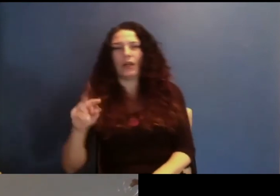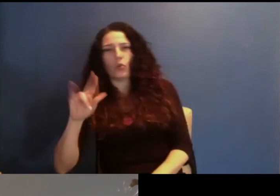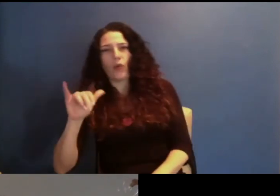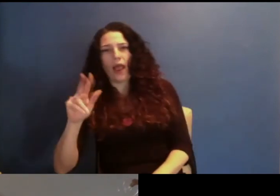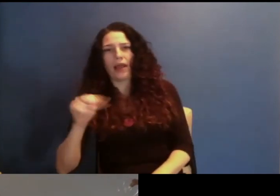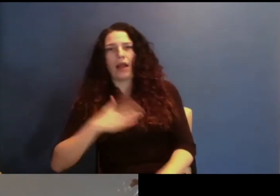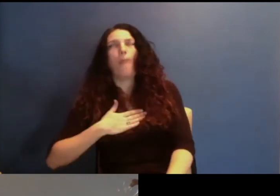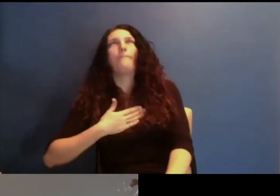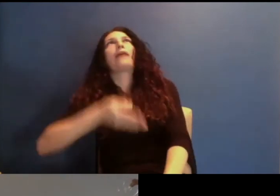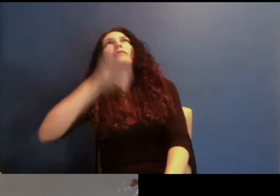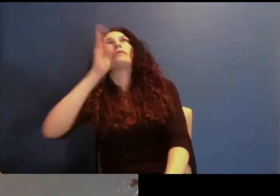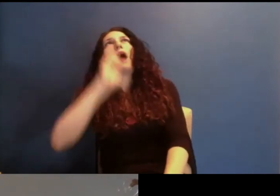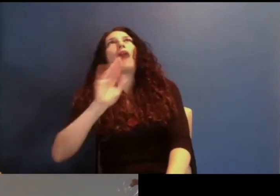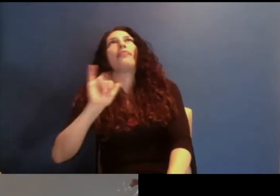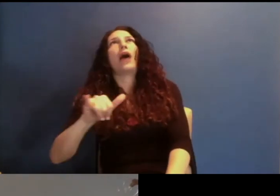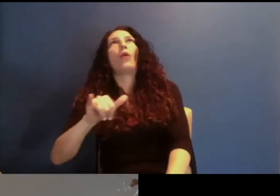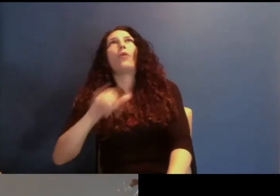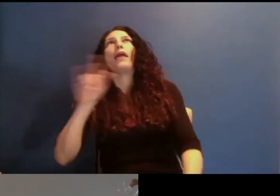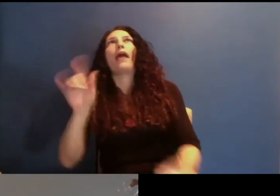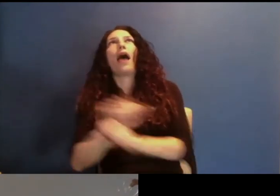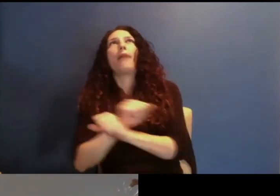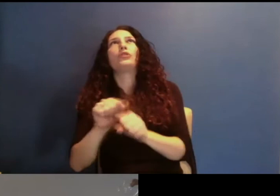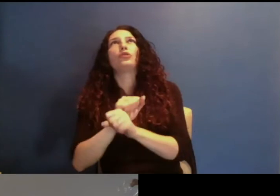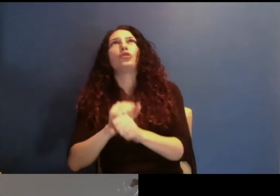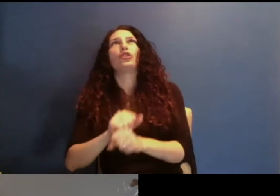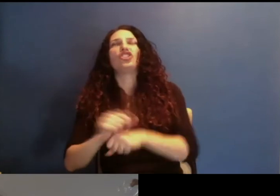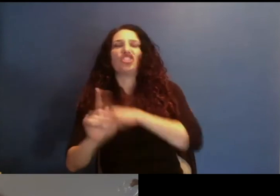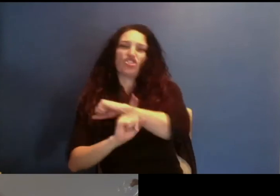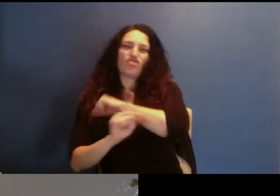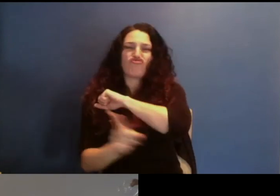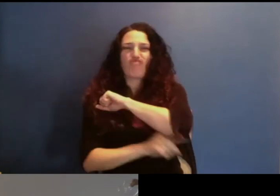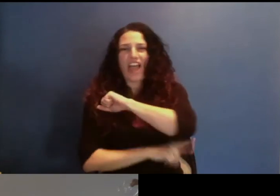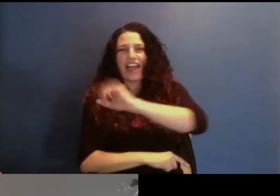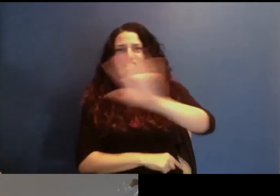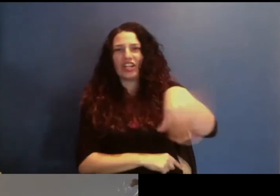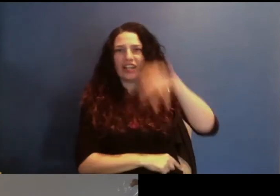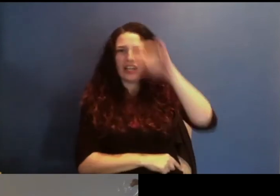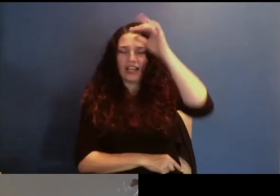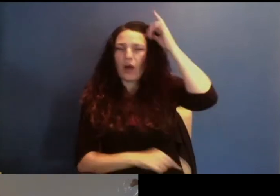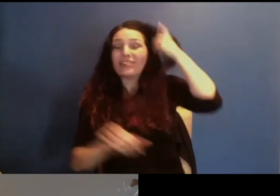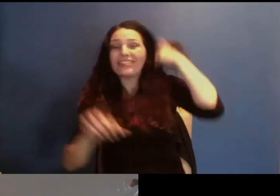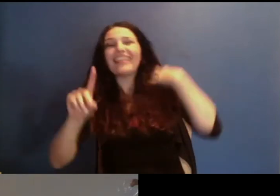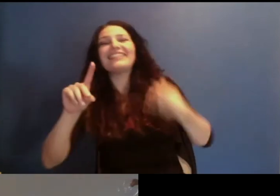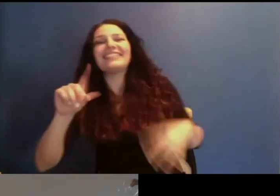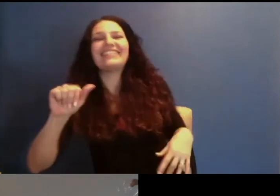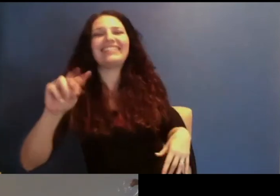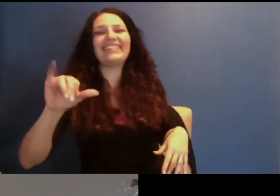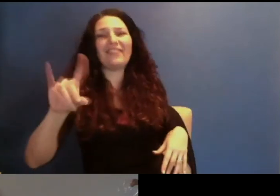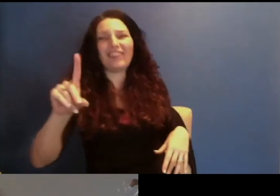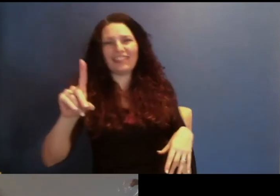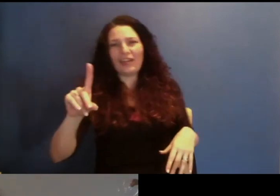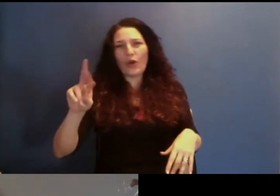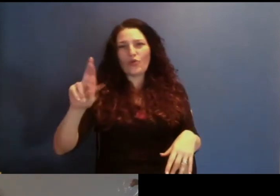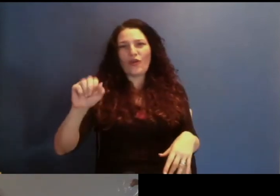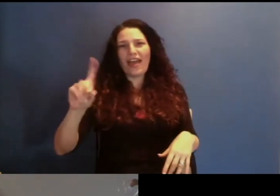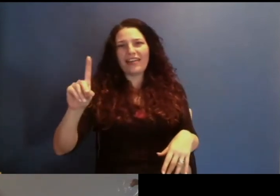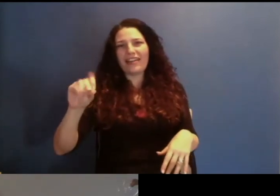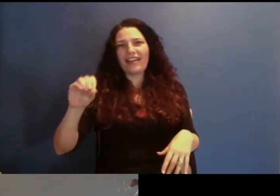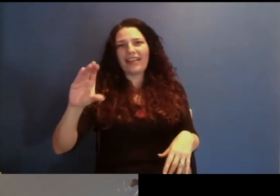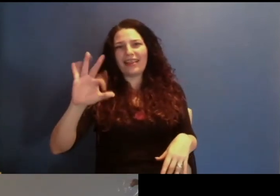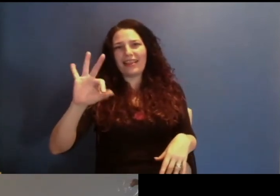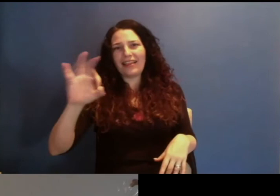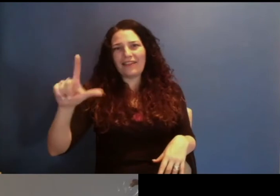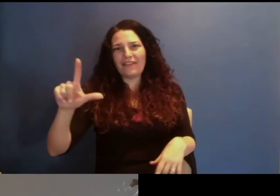And it's actually funny. Oh my God, this is David Radcliffe, my queen. I love, or my queen. Sorry, I default to queen always. Oh my God, my gay adult brain, such a